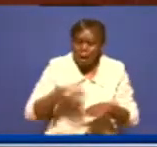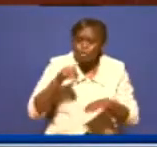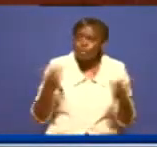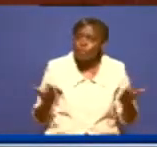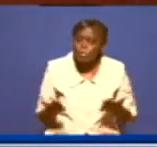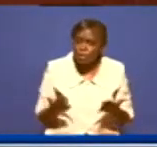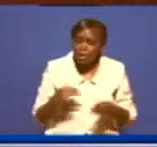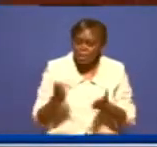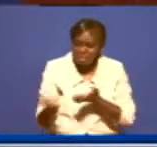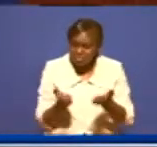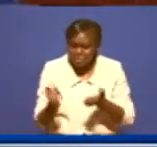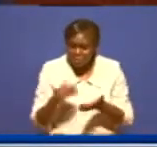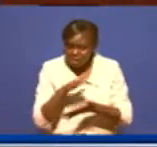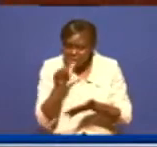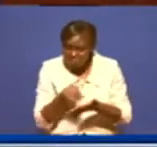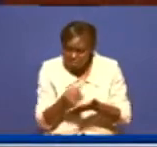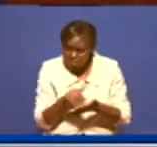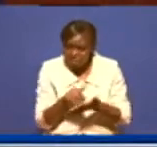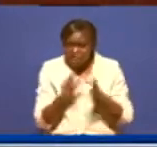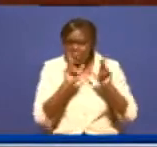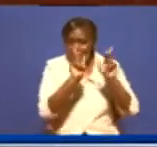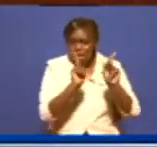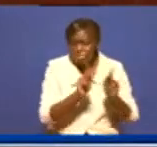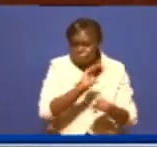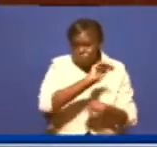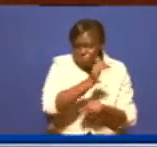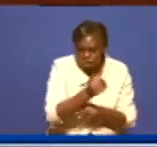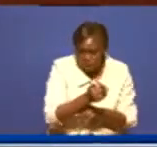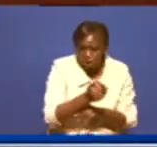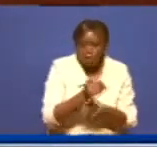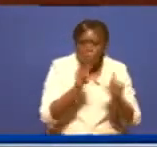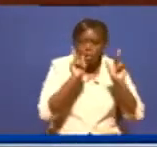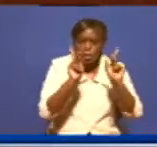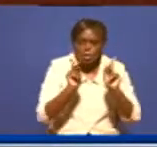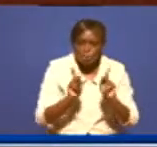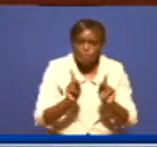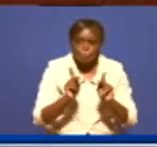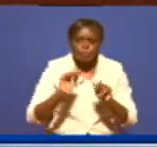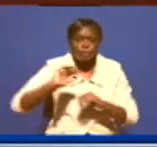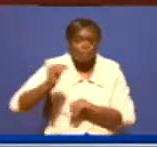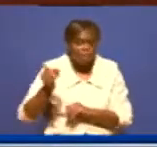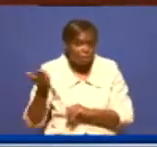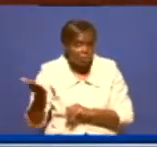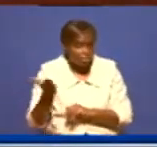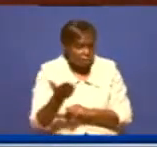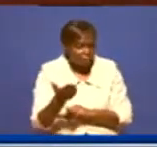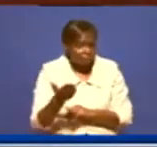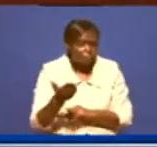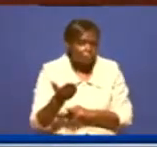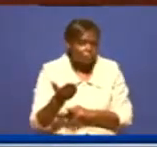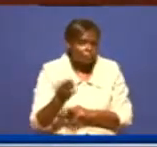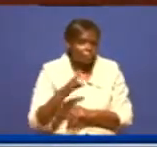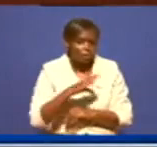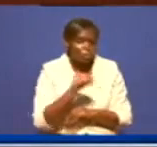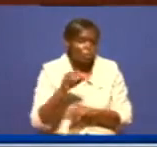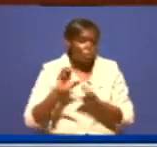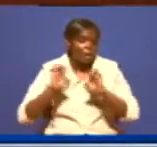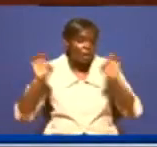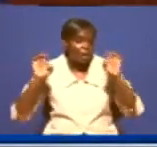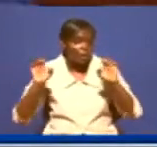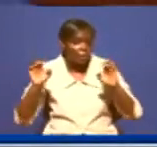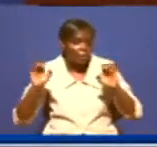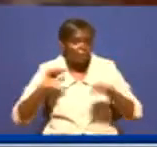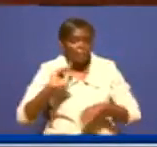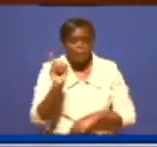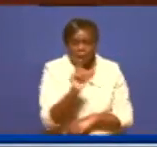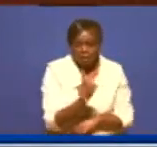business premises. You go to Kisumu town, you go to Kisumu city, it's not a town. You go to Eldoret city, Nairobi,